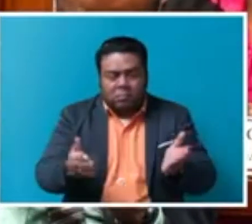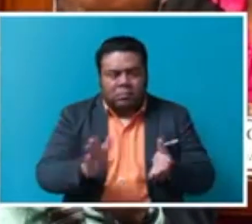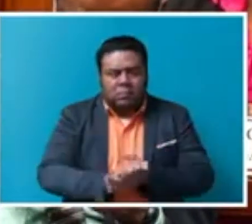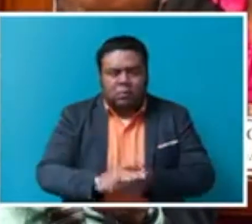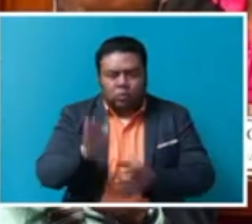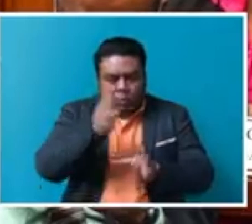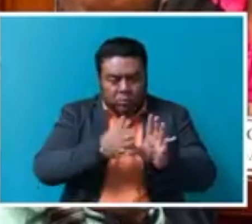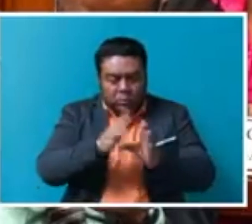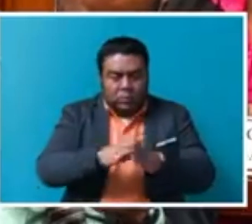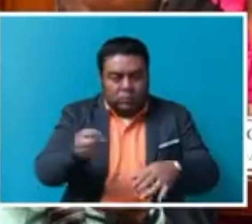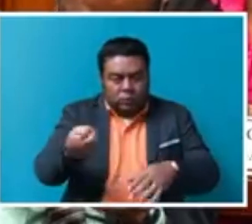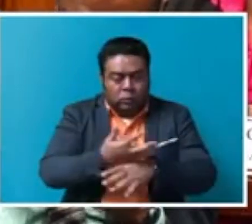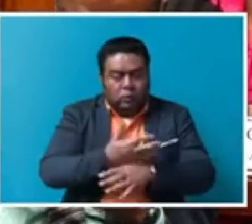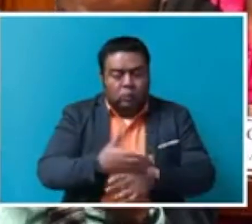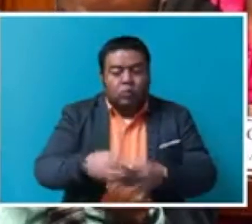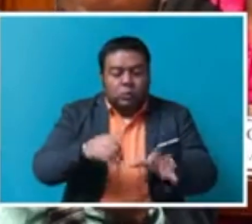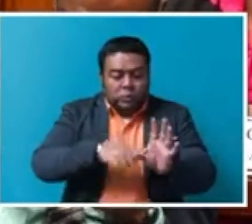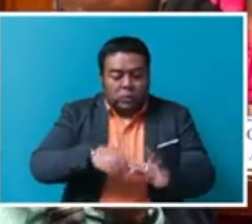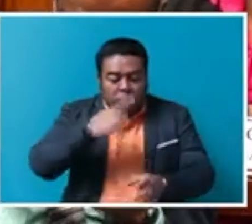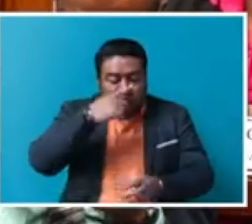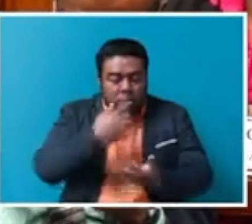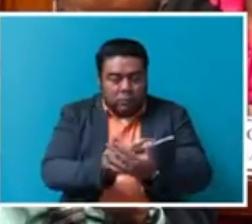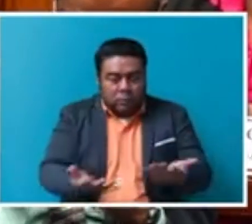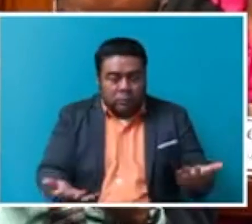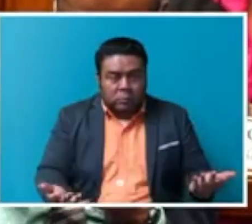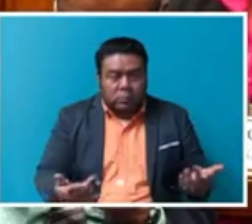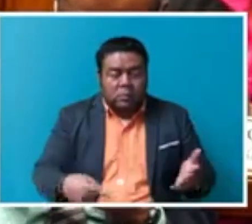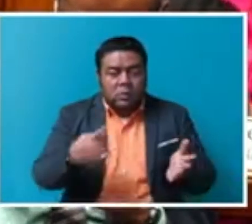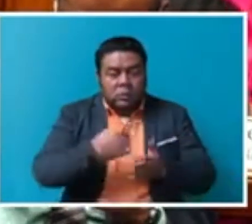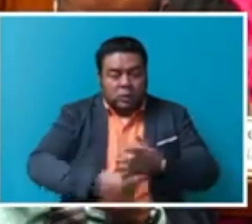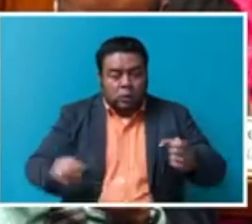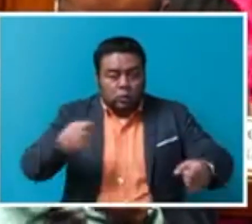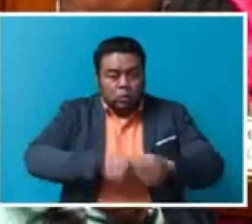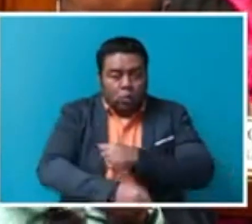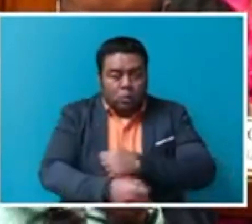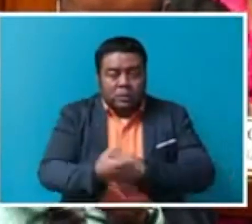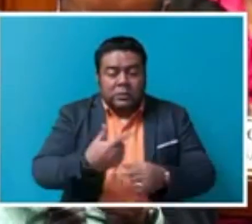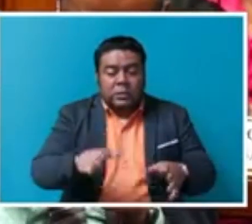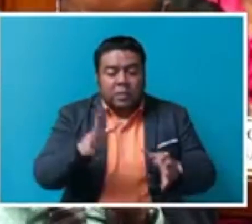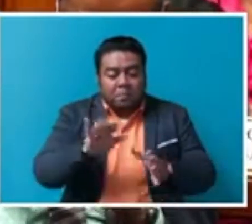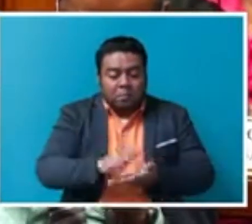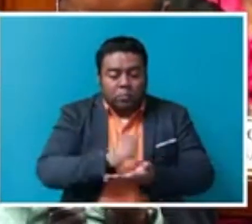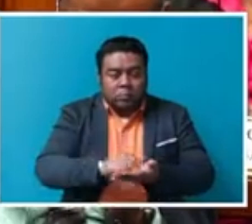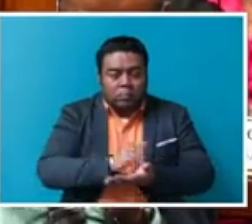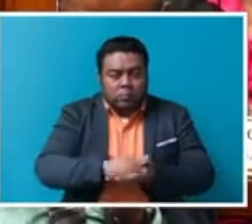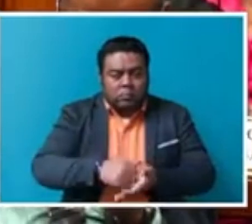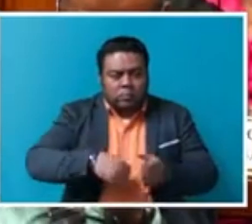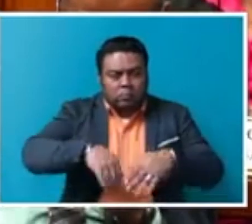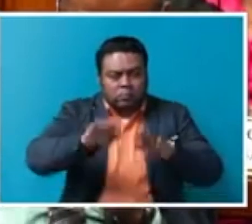media influencers to reach younger audiences, TikTok influencers, print materials, posters, calendars,